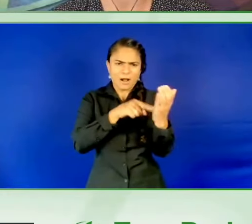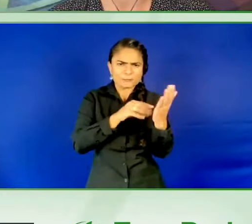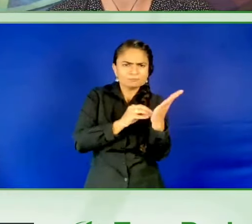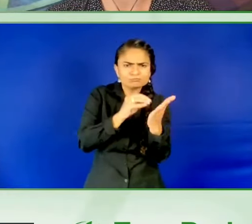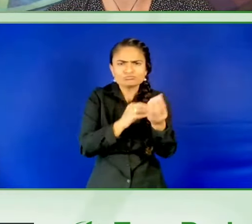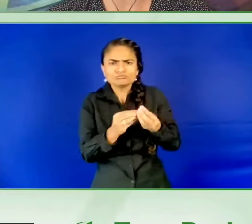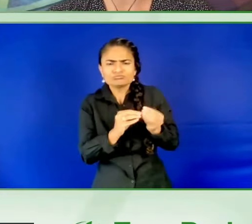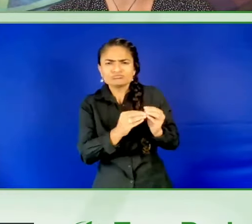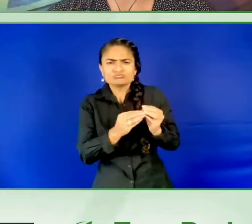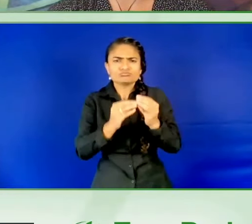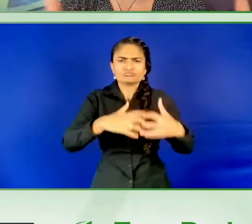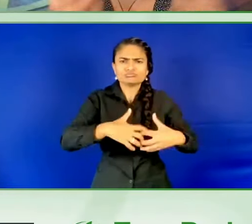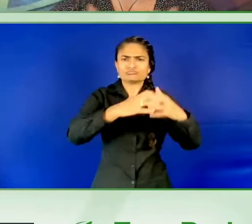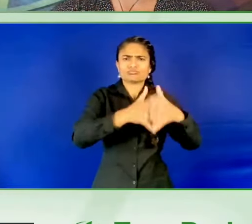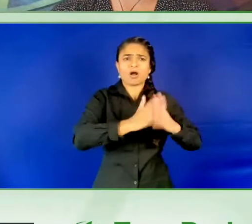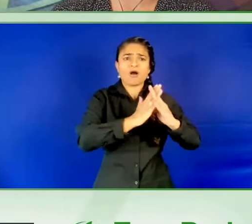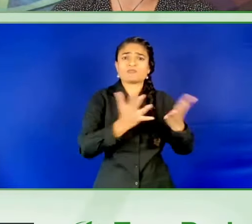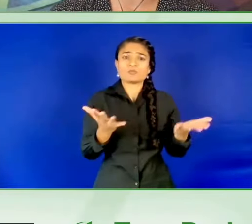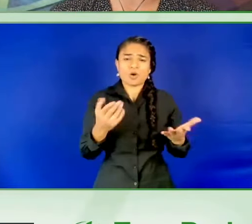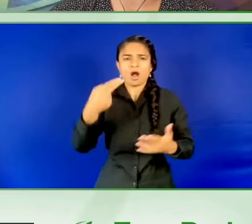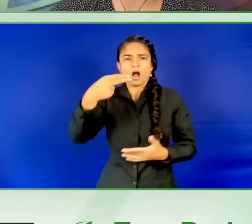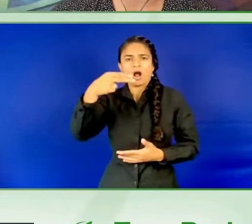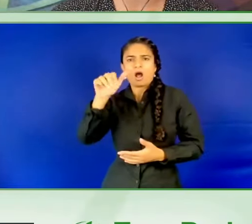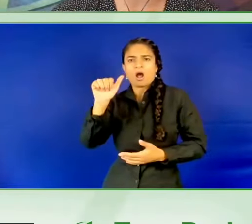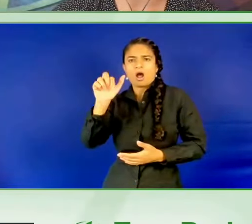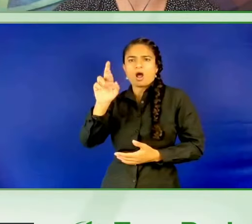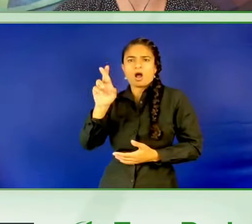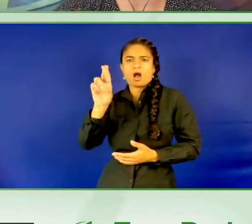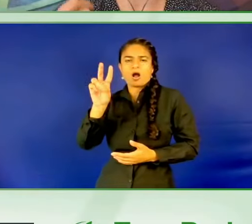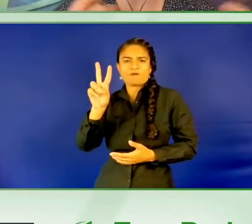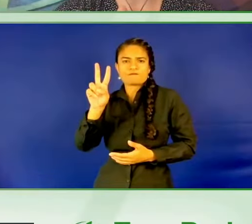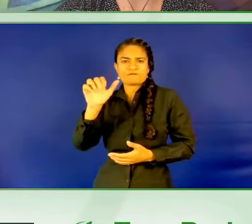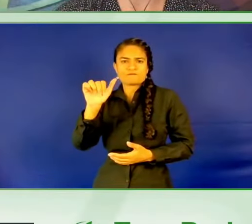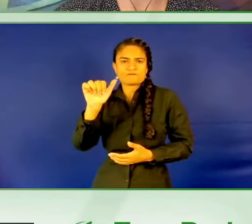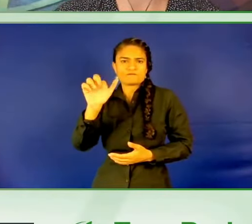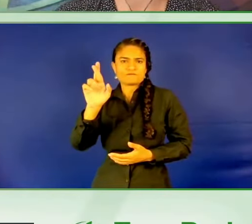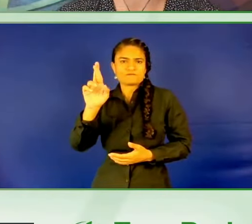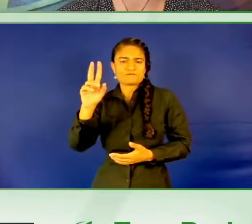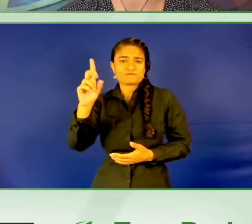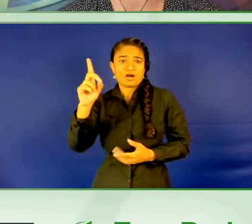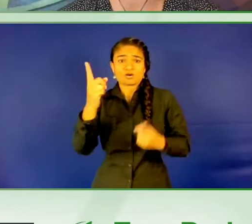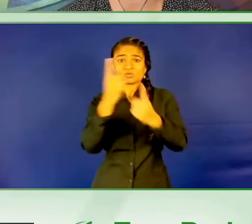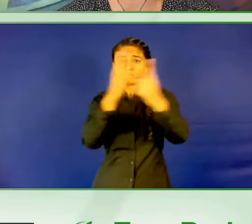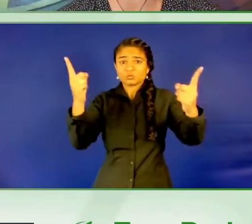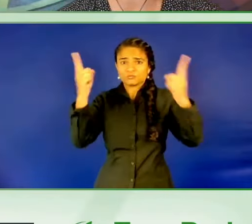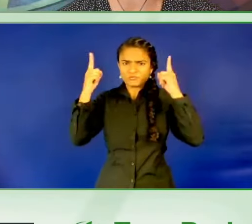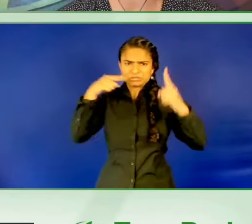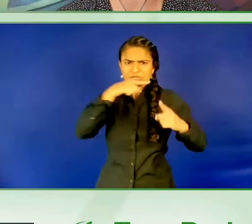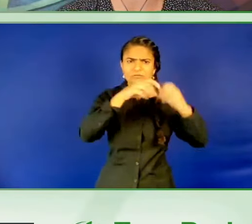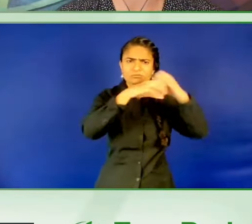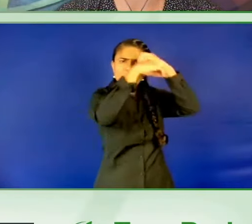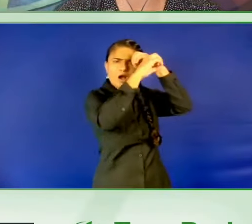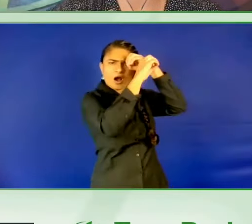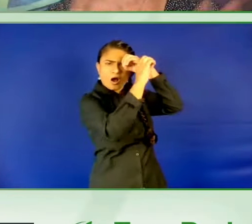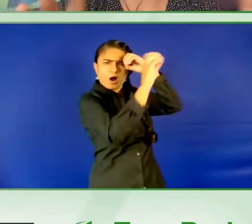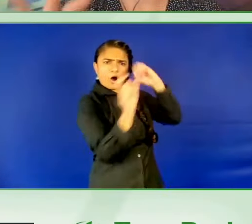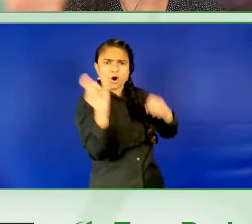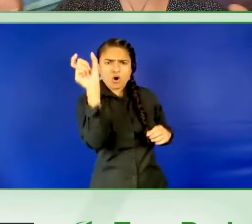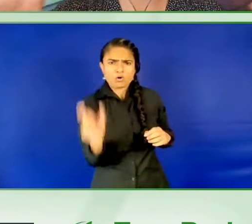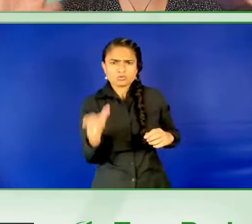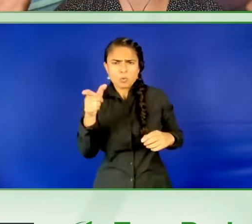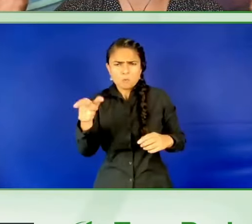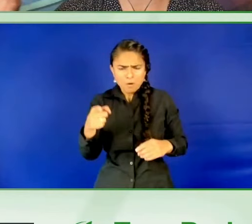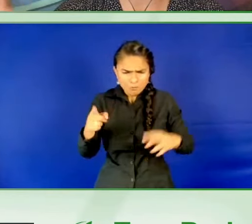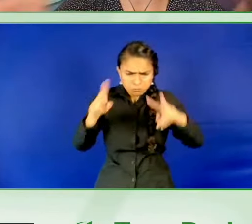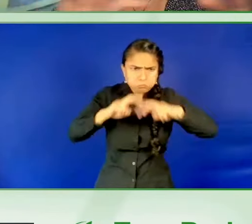Diaz-Merced, that device came to us as a donation. We used it in that first year. We did about